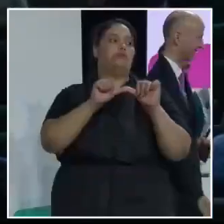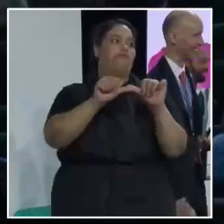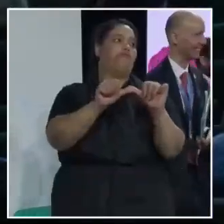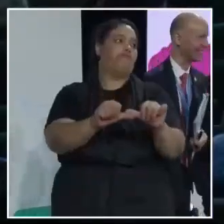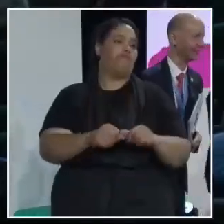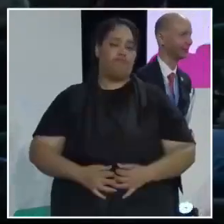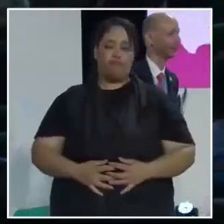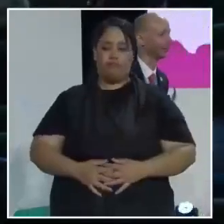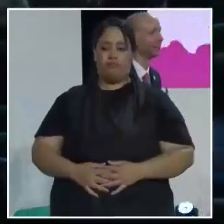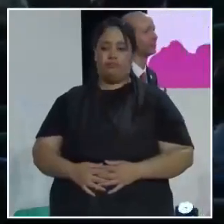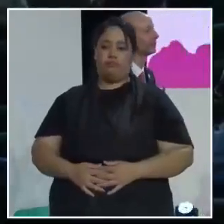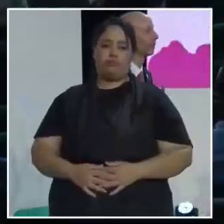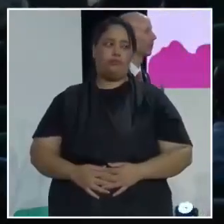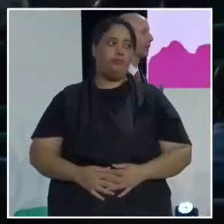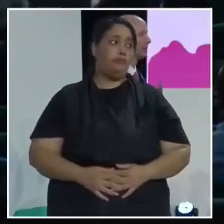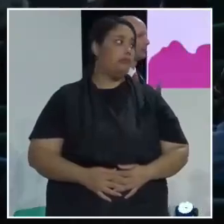Jefferies.